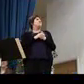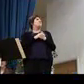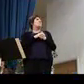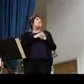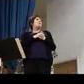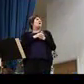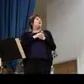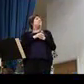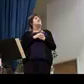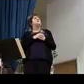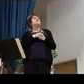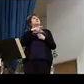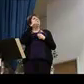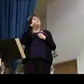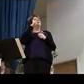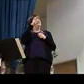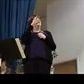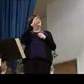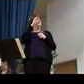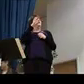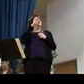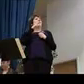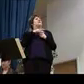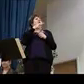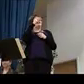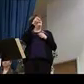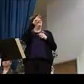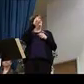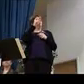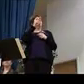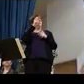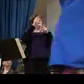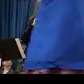Associate of Applied Science, General Hygiene,